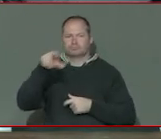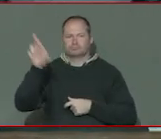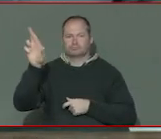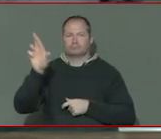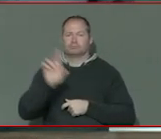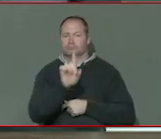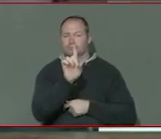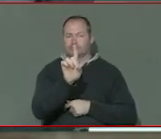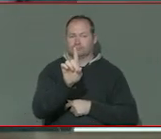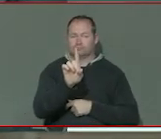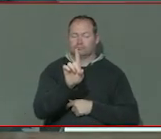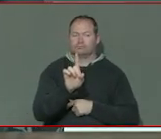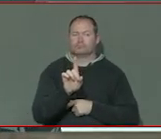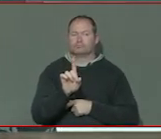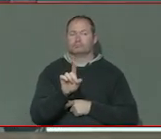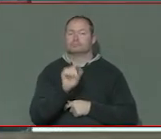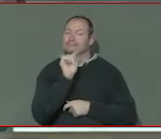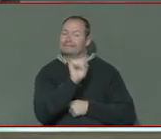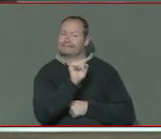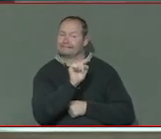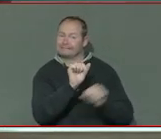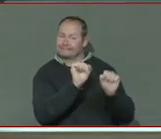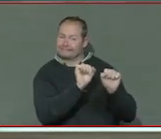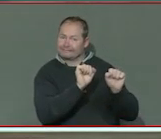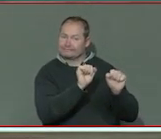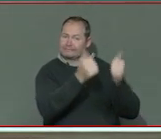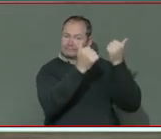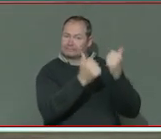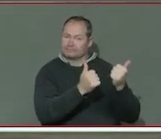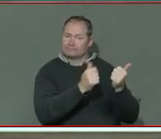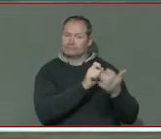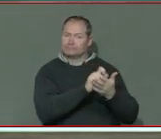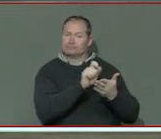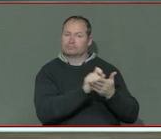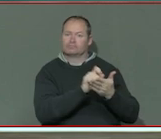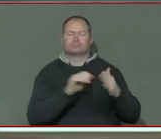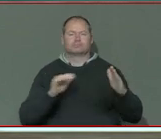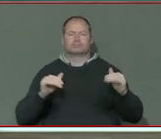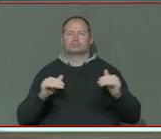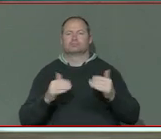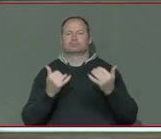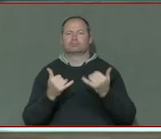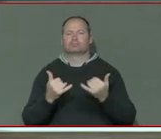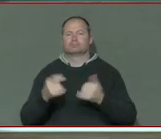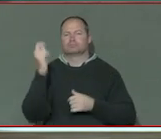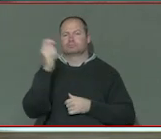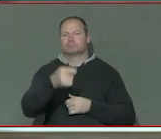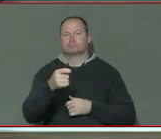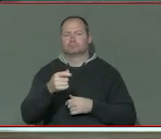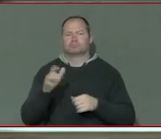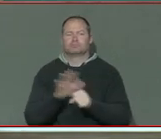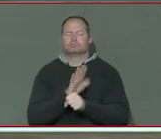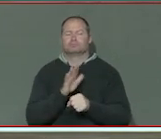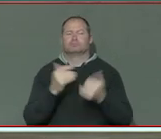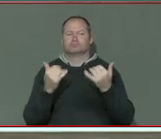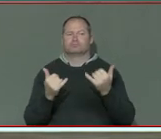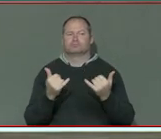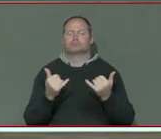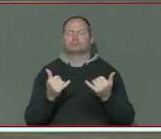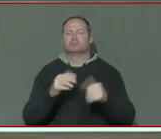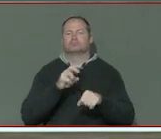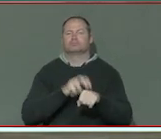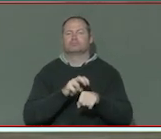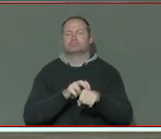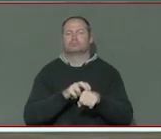not recorded in his account. So remember, because it was settled, it is supposed to be the